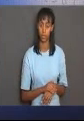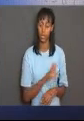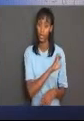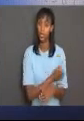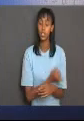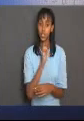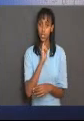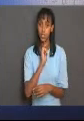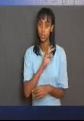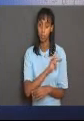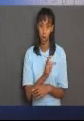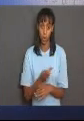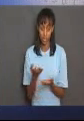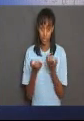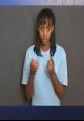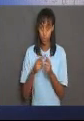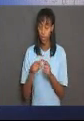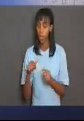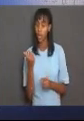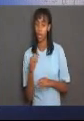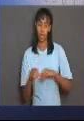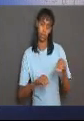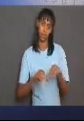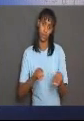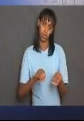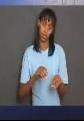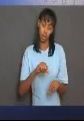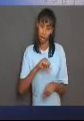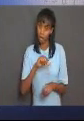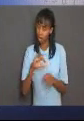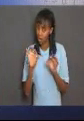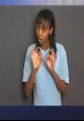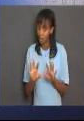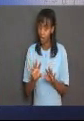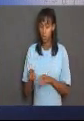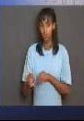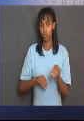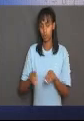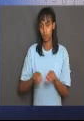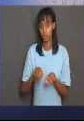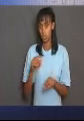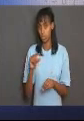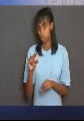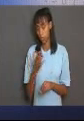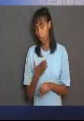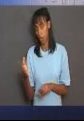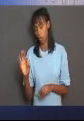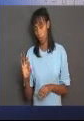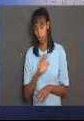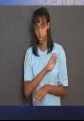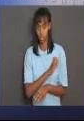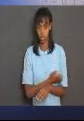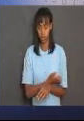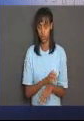Energy is the power needed for any activity. Nothing moves without some kind of energy.